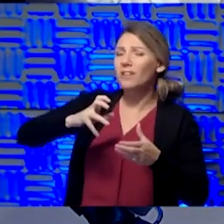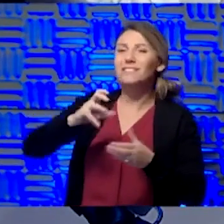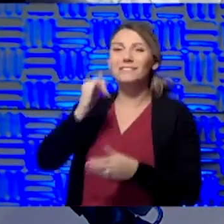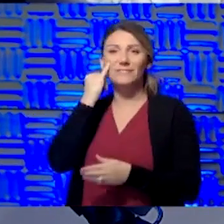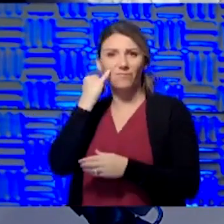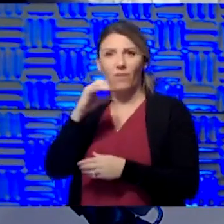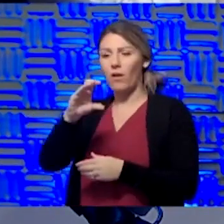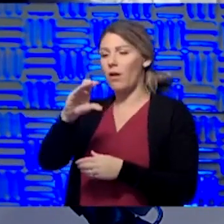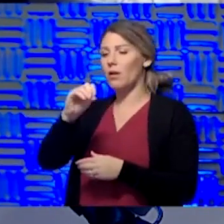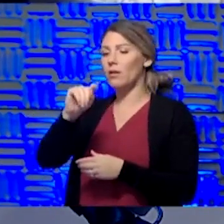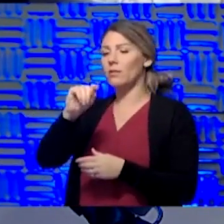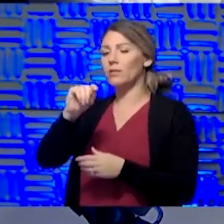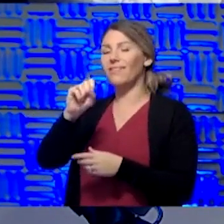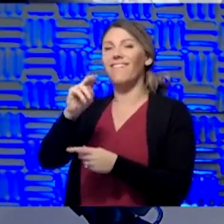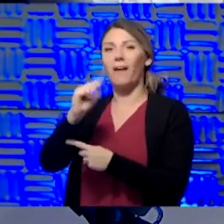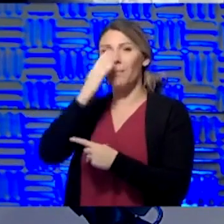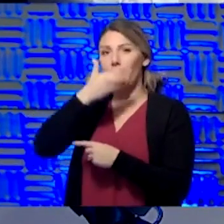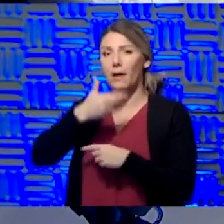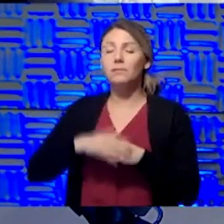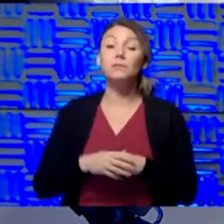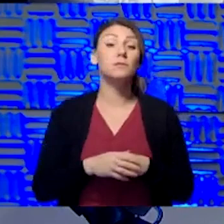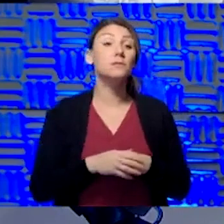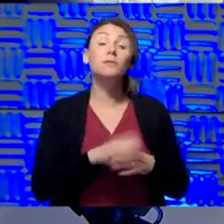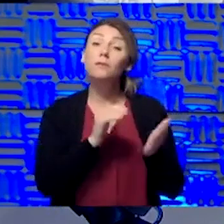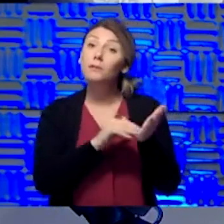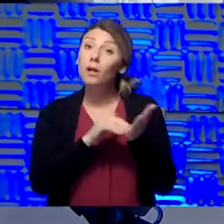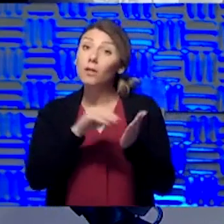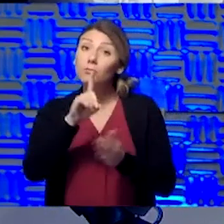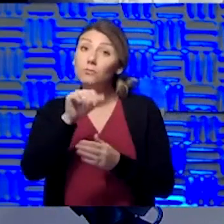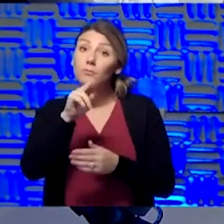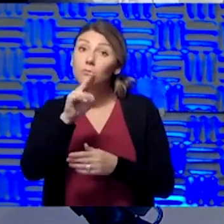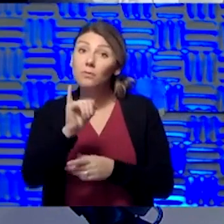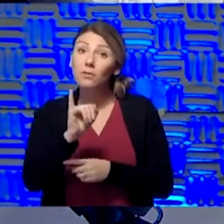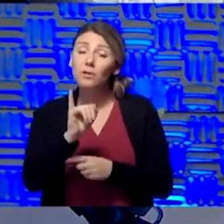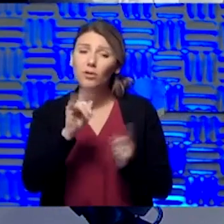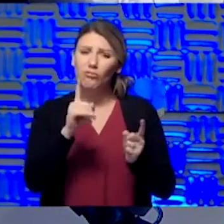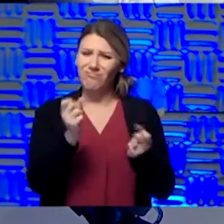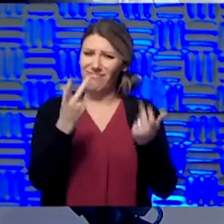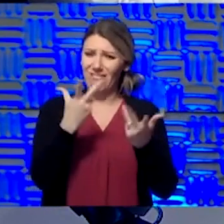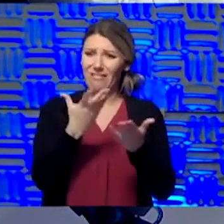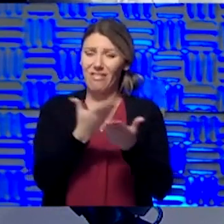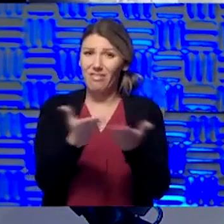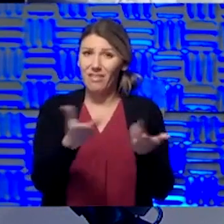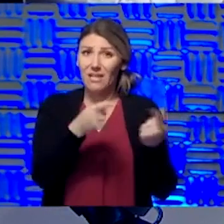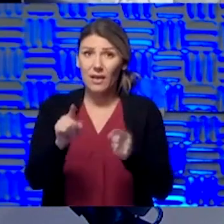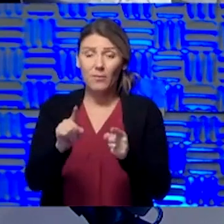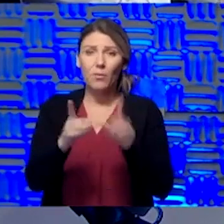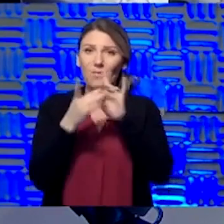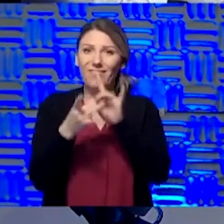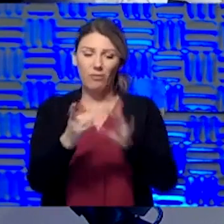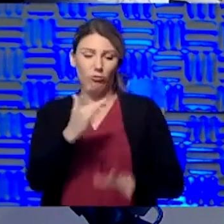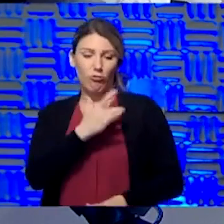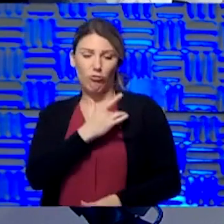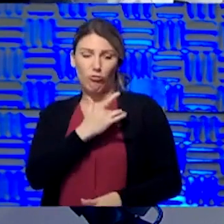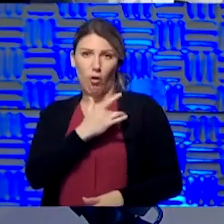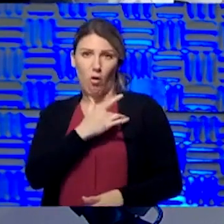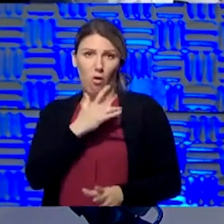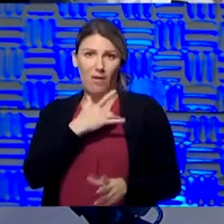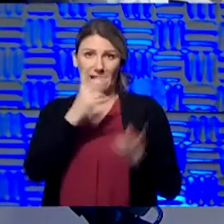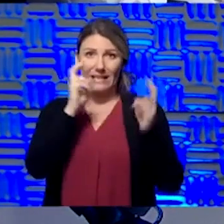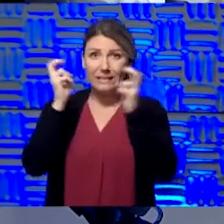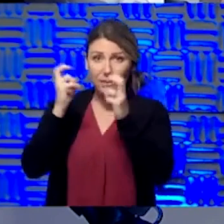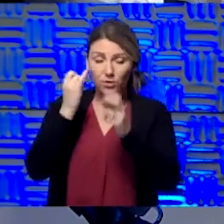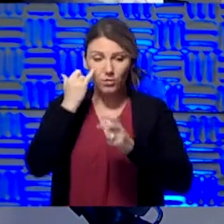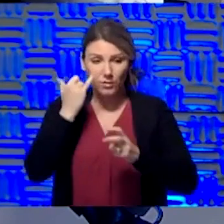the things that has come out with COVID-19 is a great deal of cardiac issues. Talk to us a little bit about that, because we know that once you start